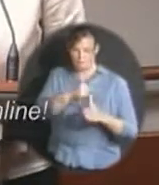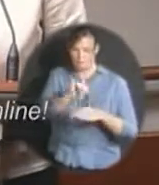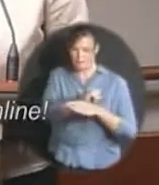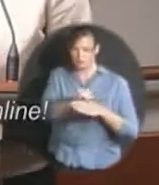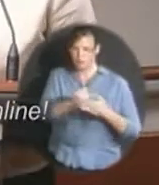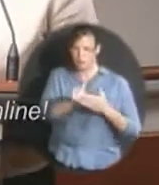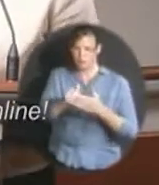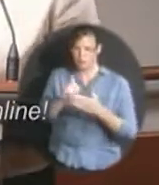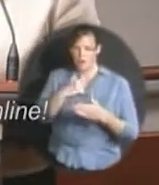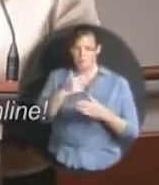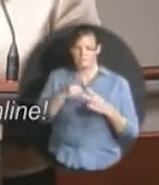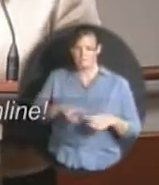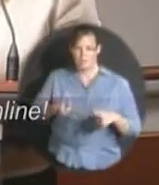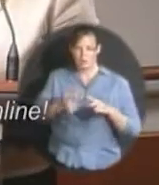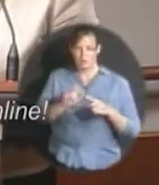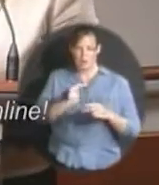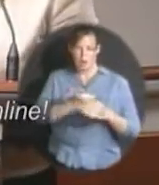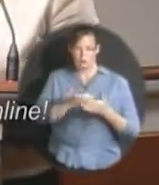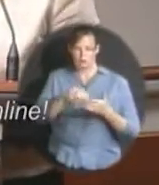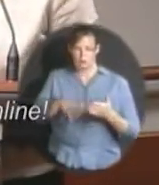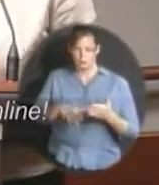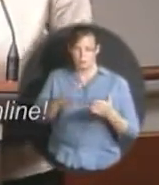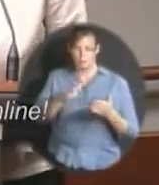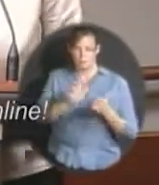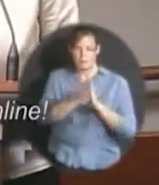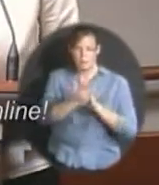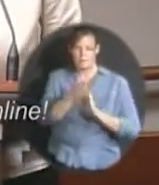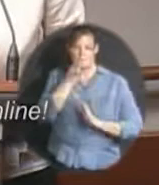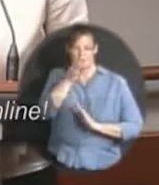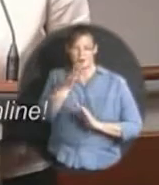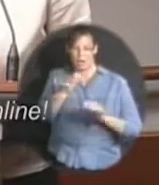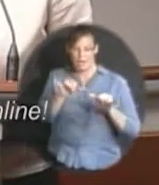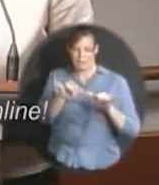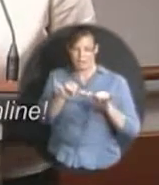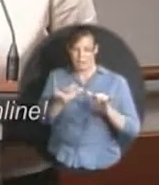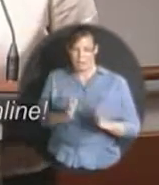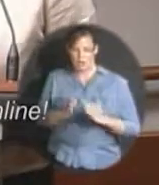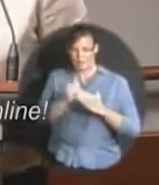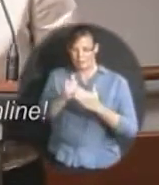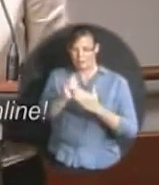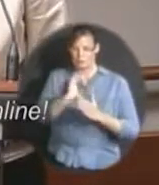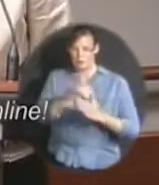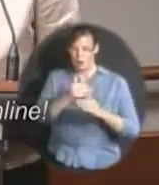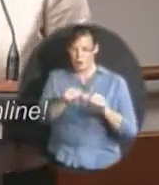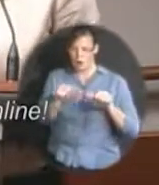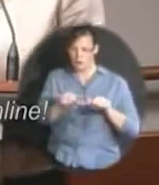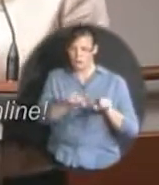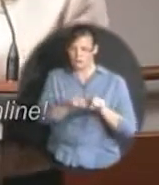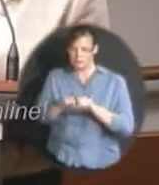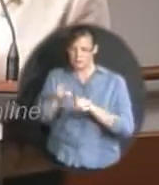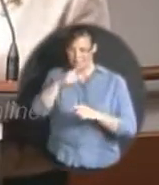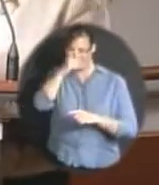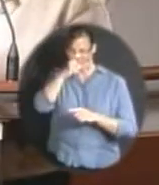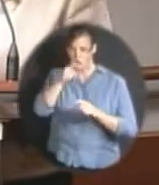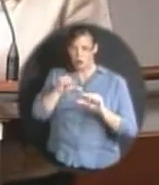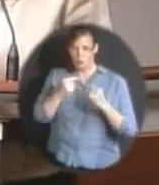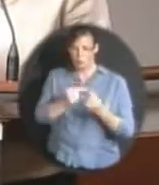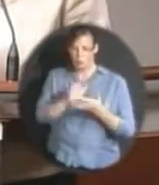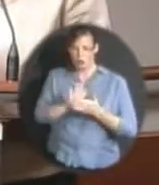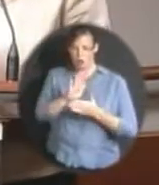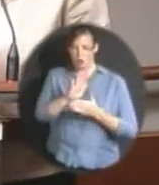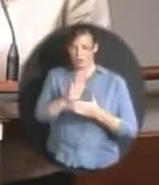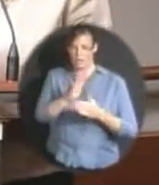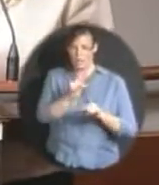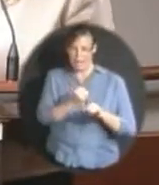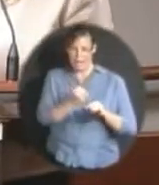brings unending value to our students who may become future engineering leaders in our area. In addition, this summer, a group of college interns at Black